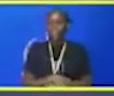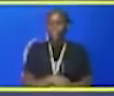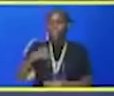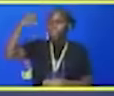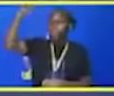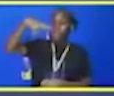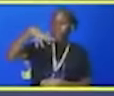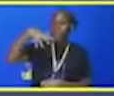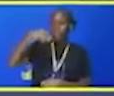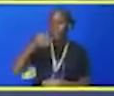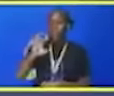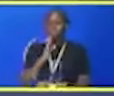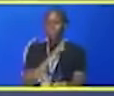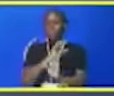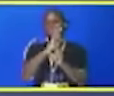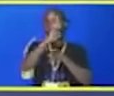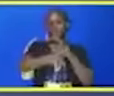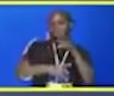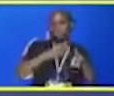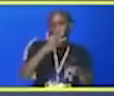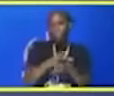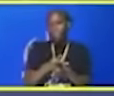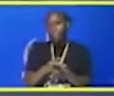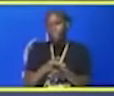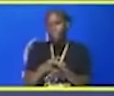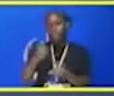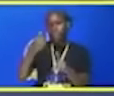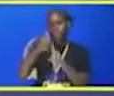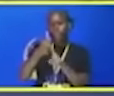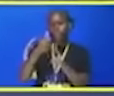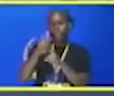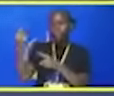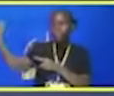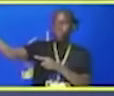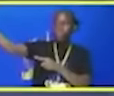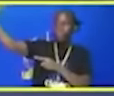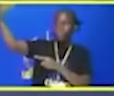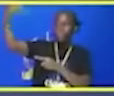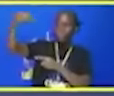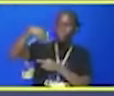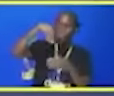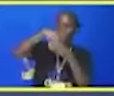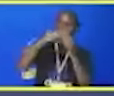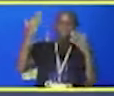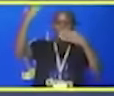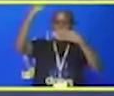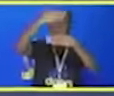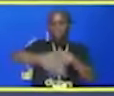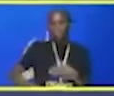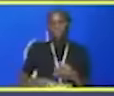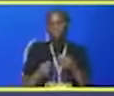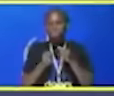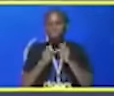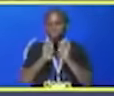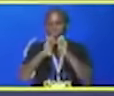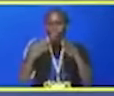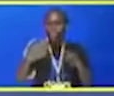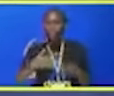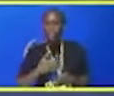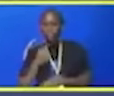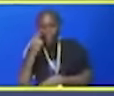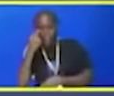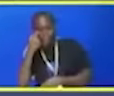Light of the world, you step down into darkness. Open